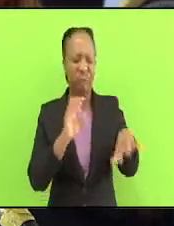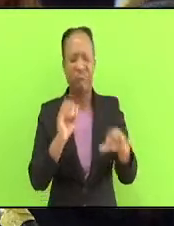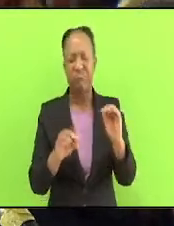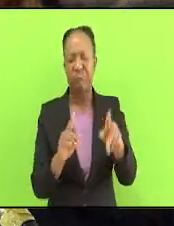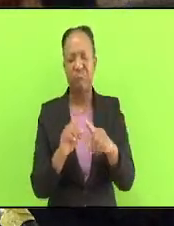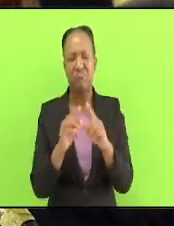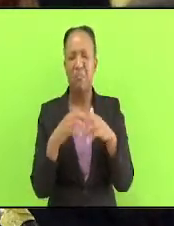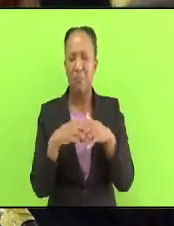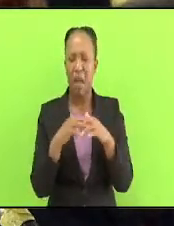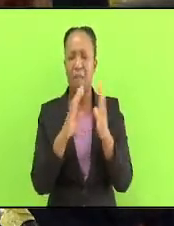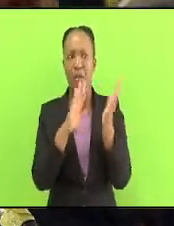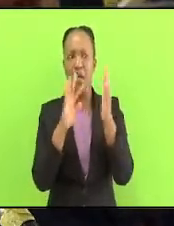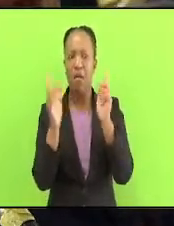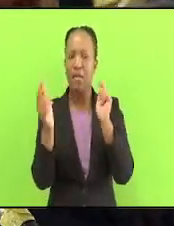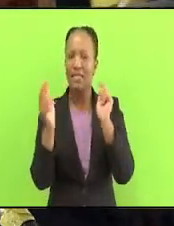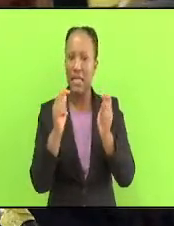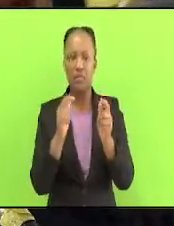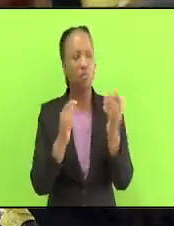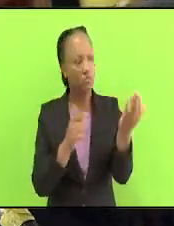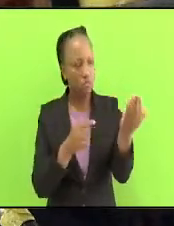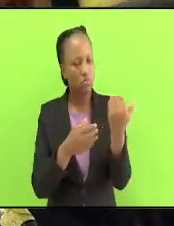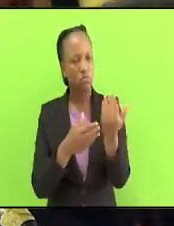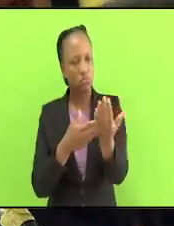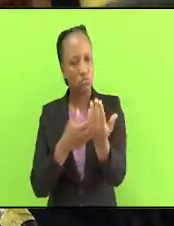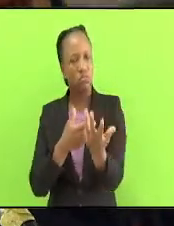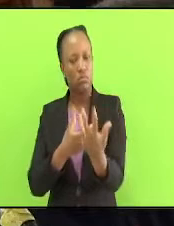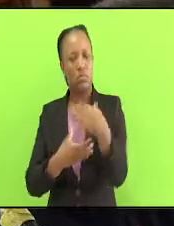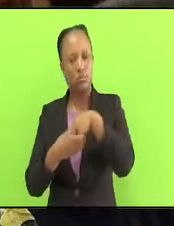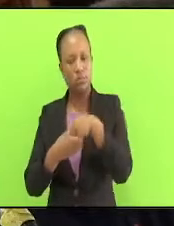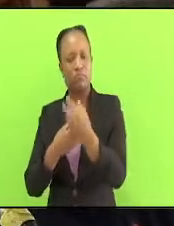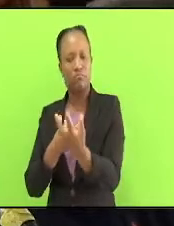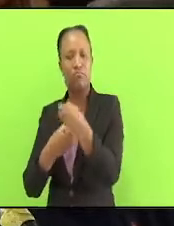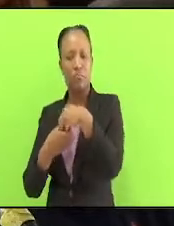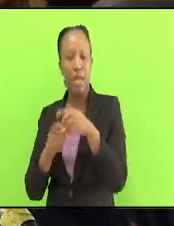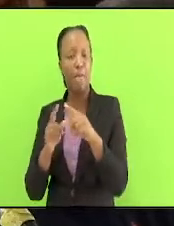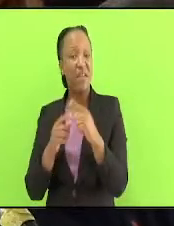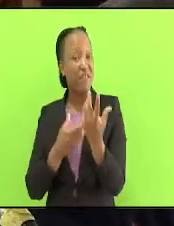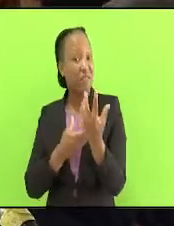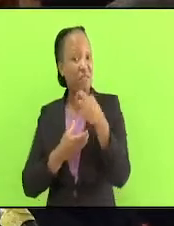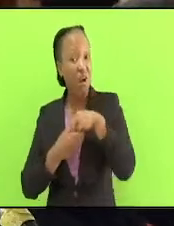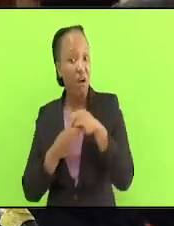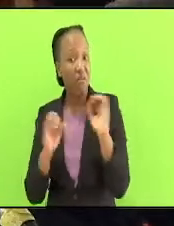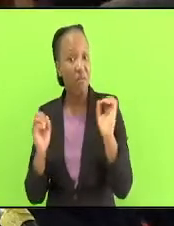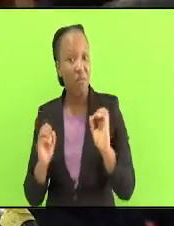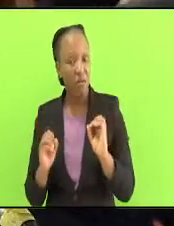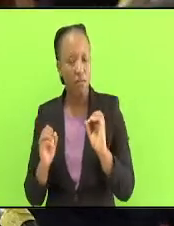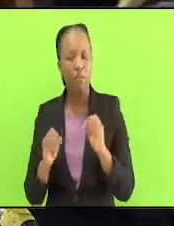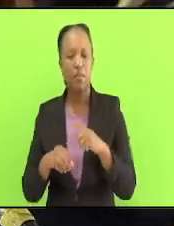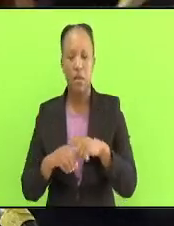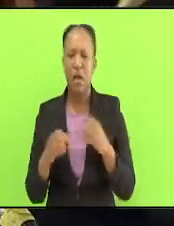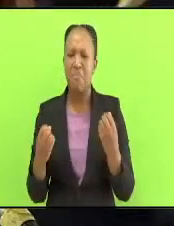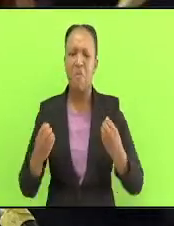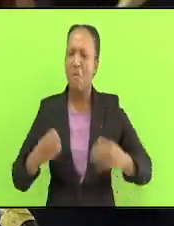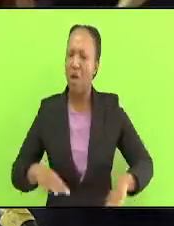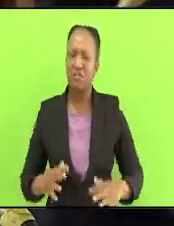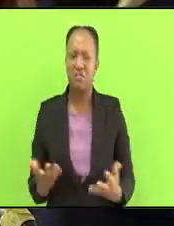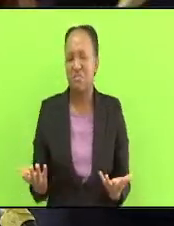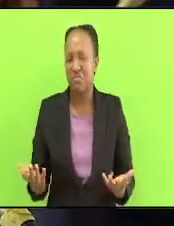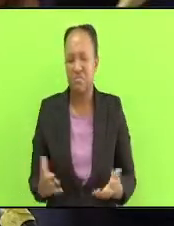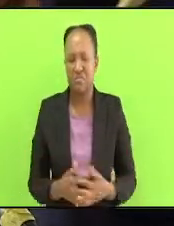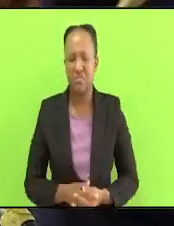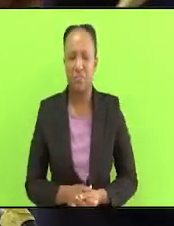change and making them part of the solution, we'll be wasting our time. So re tla be re itshenyetsa nako ha re dira gore molaotlhomo ono o se ka ba